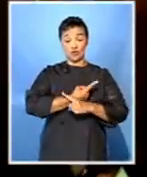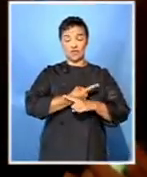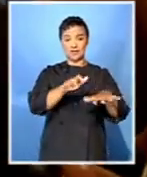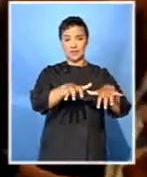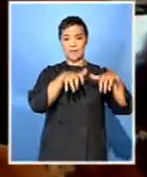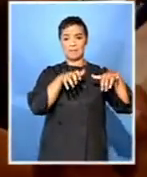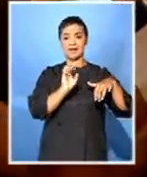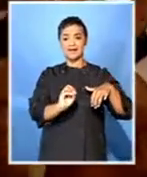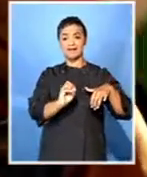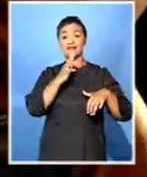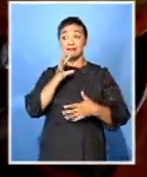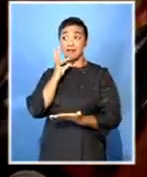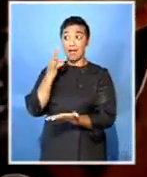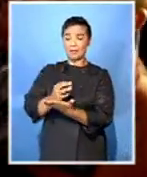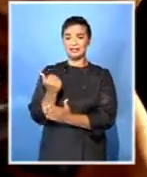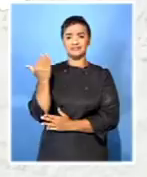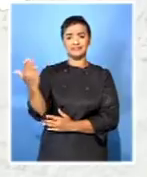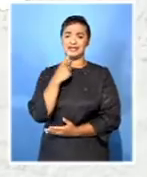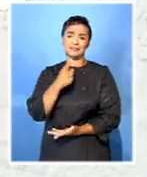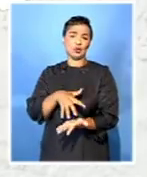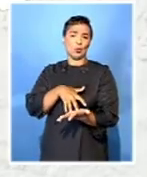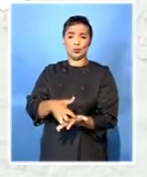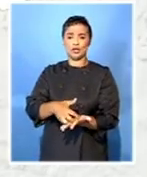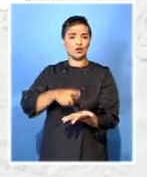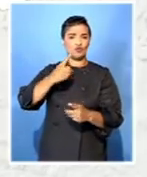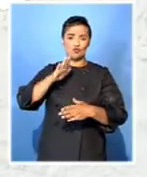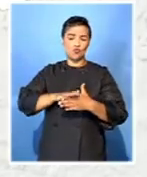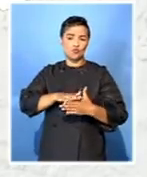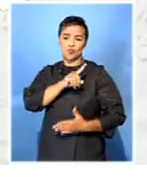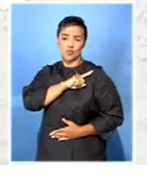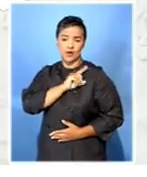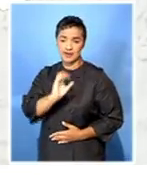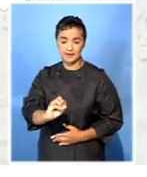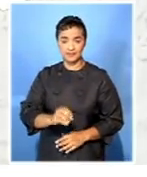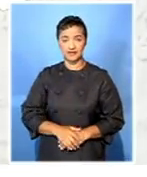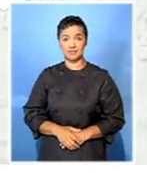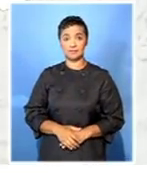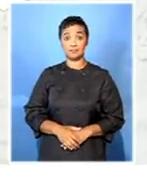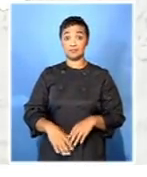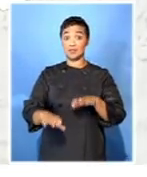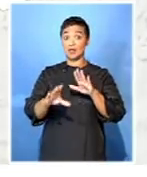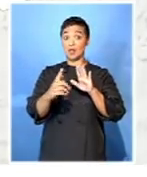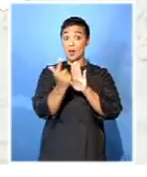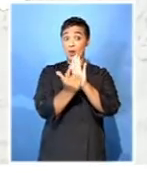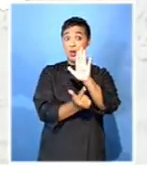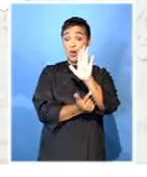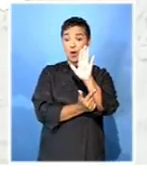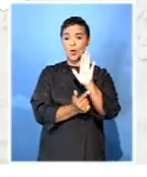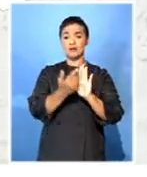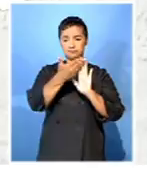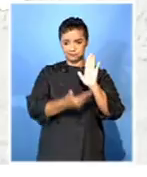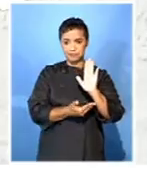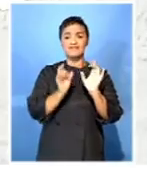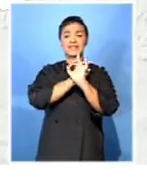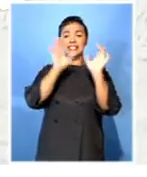the application is based on flimsy reasons. A long-standing principle of our law that you cannot be the judge in your own